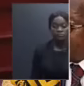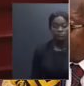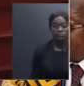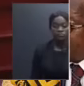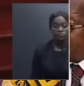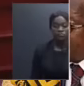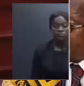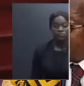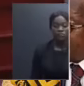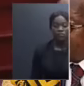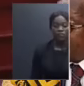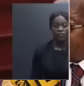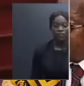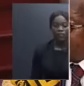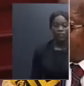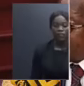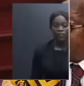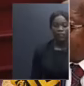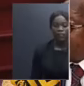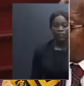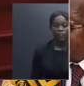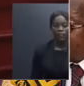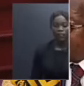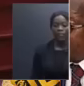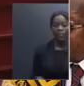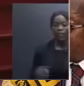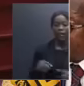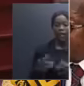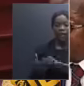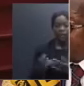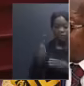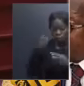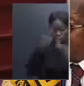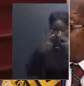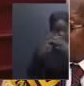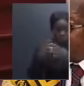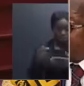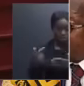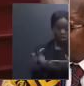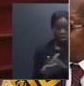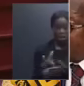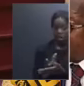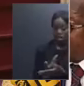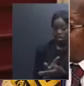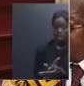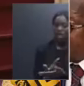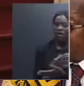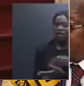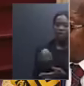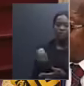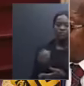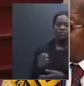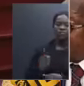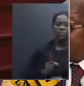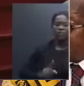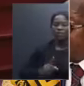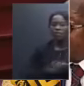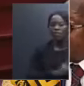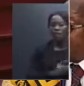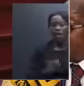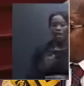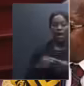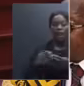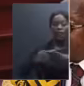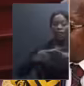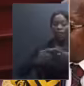concerns of majority of Ghanaians and, frankly, members of Parliament on the limits of the